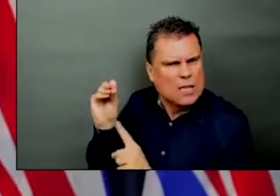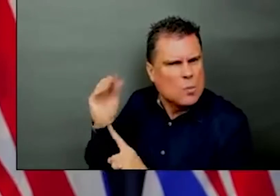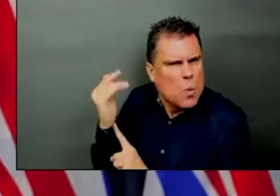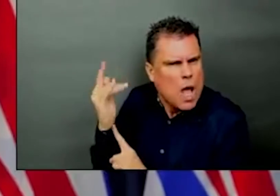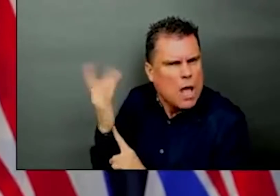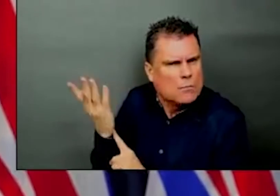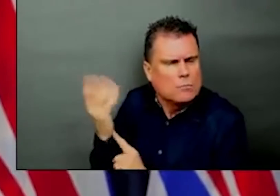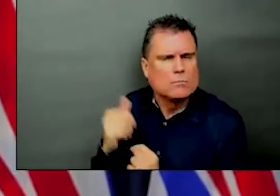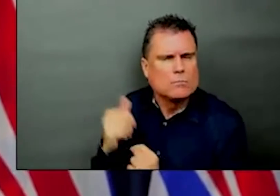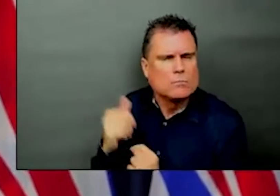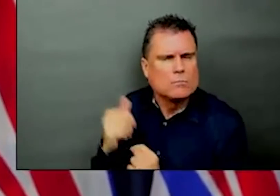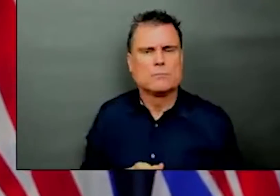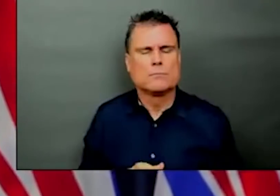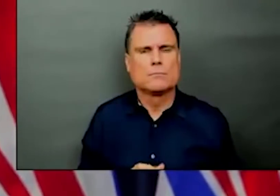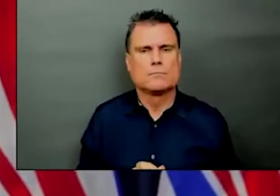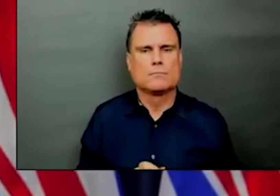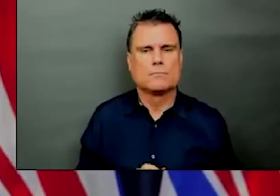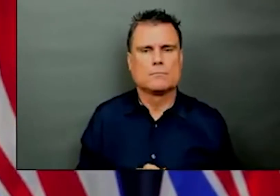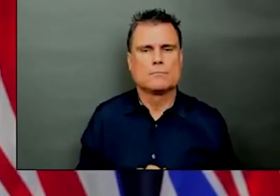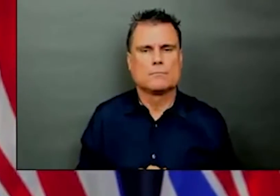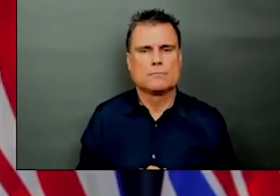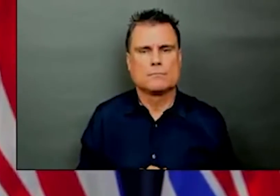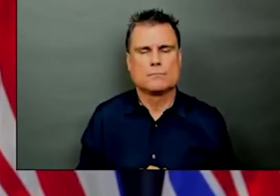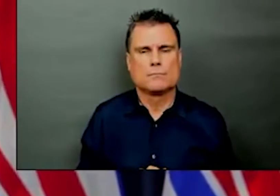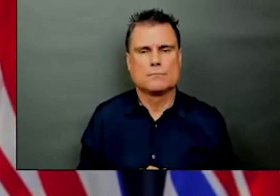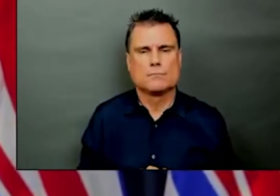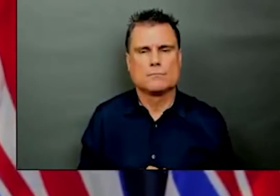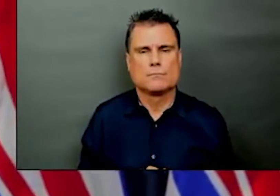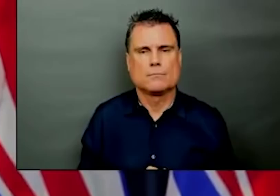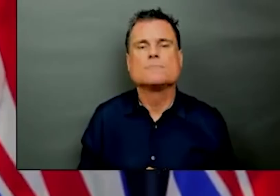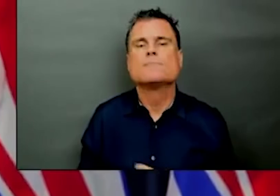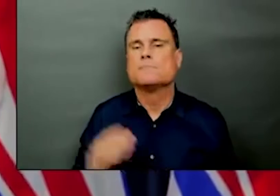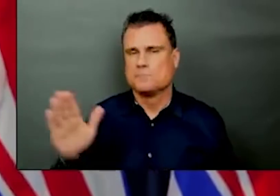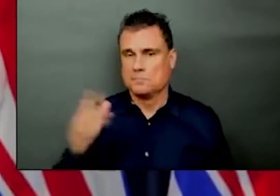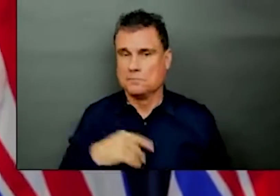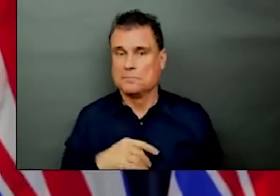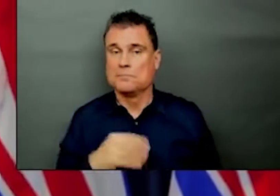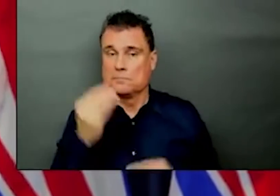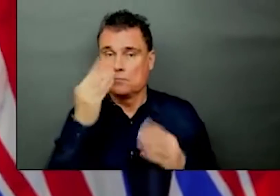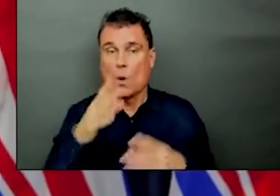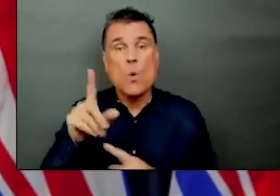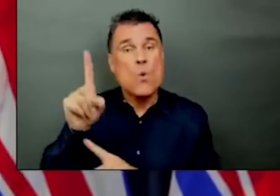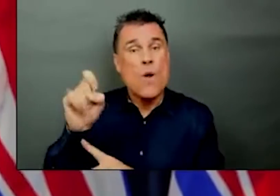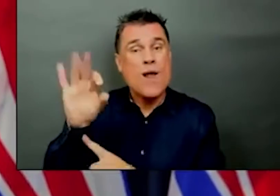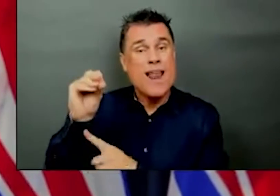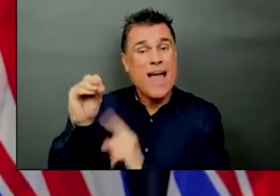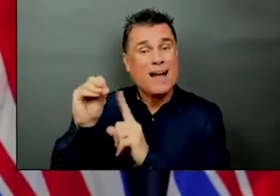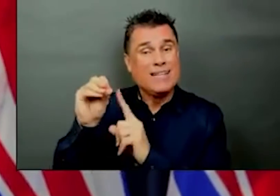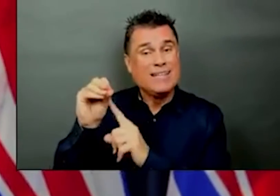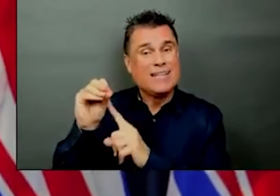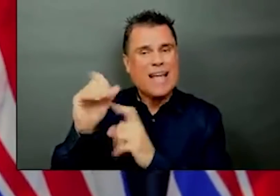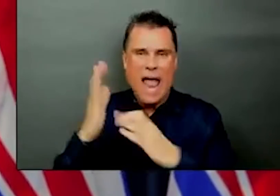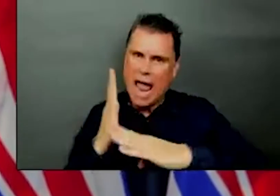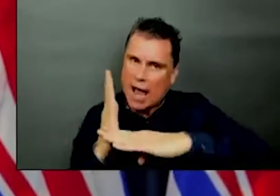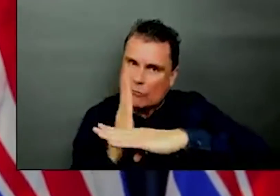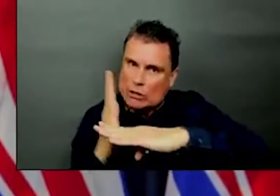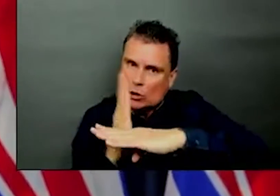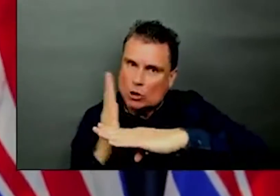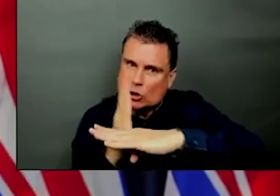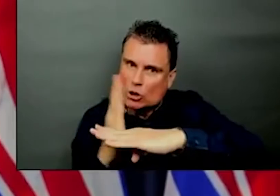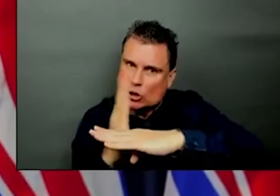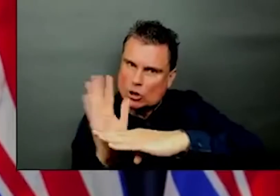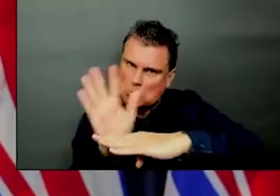Thanks for that question. So that's the average. The range could be, depending on the nature of your policy, I